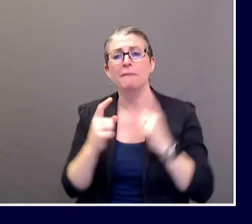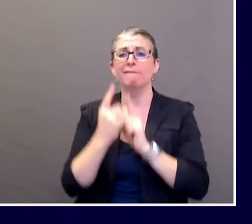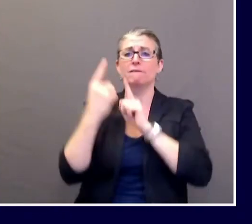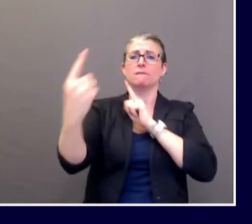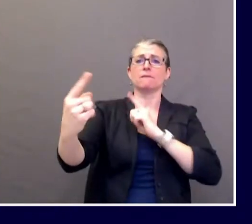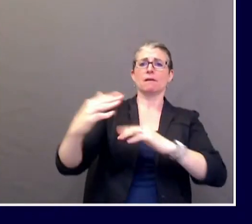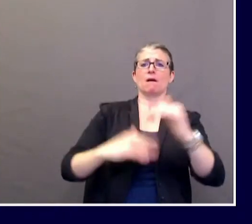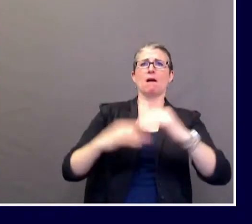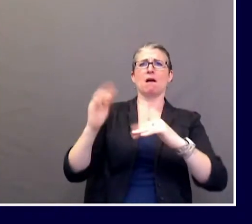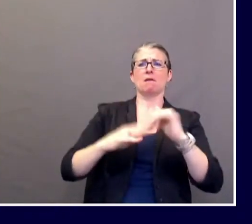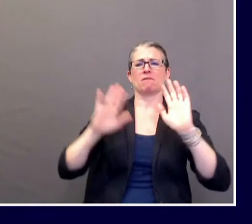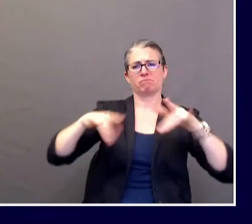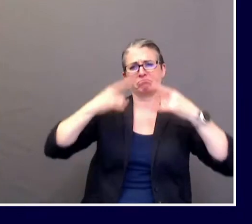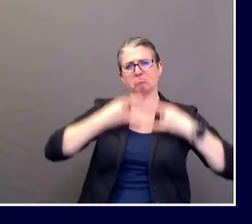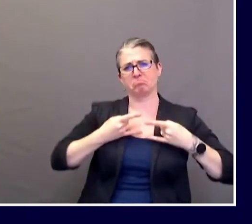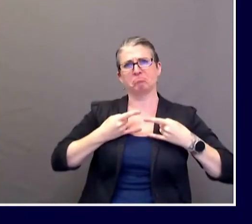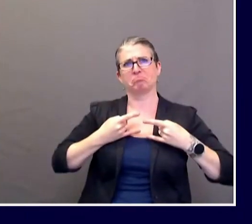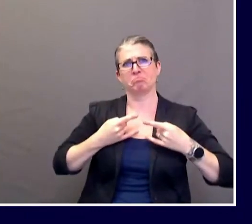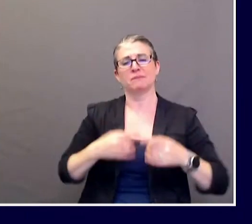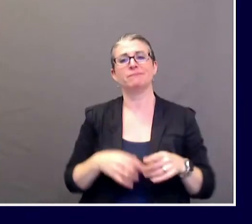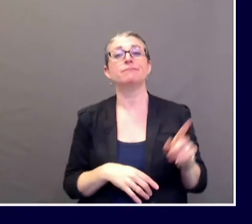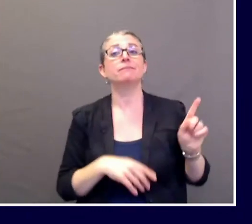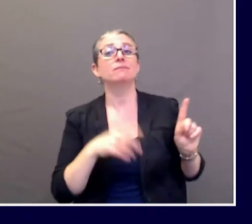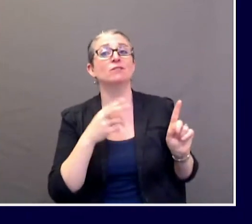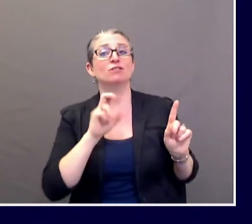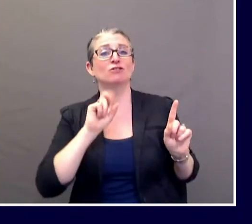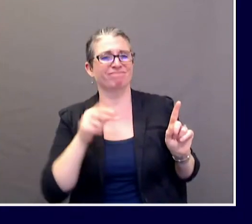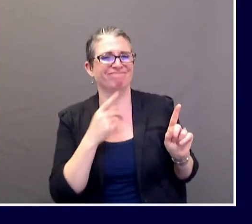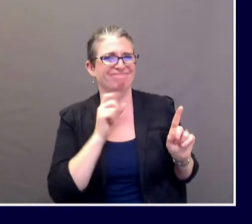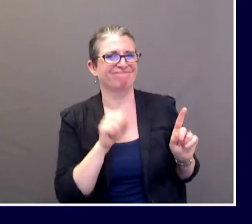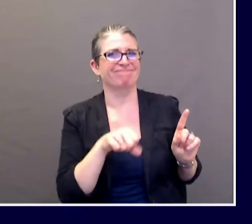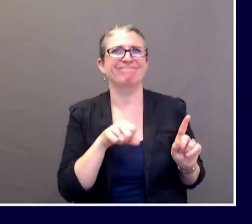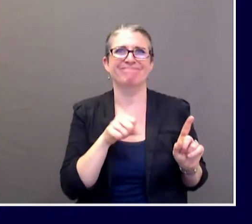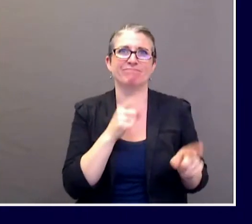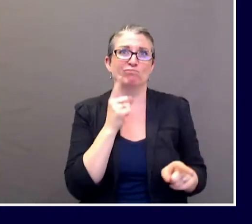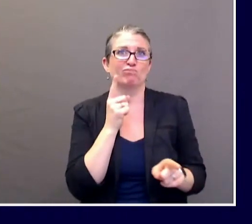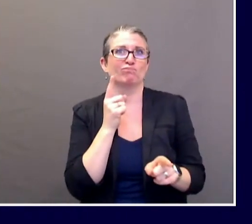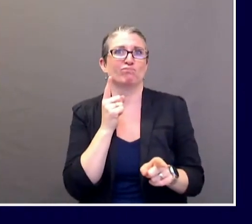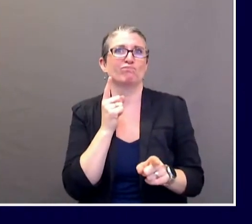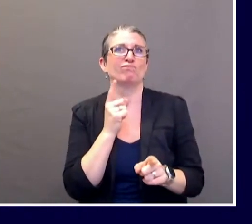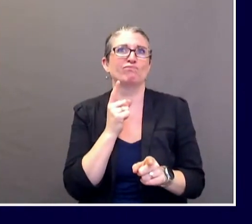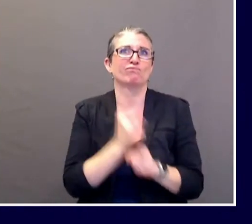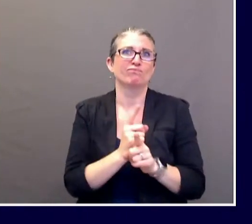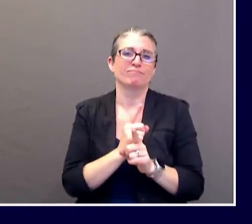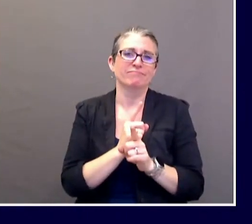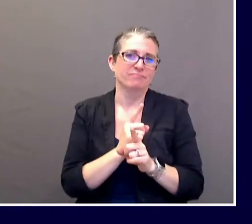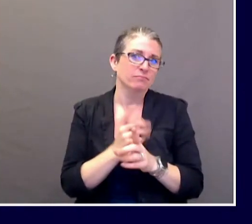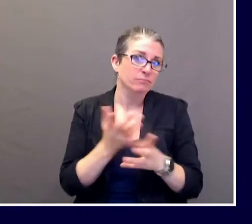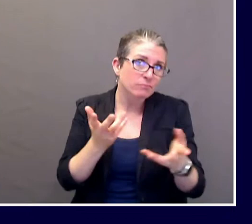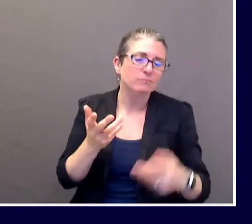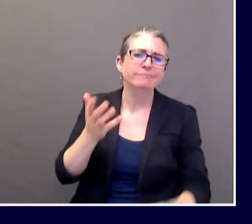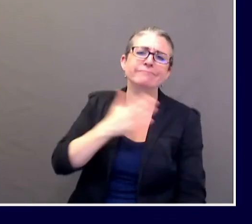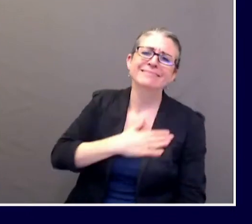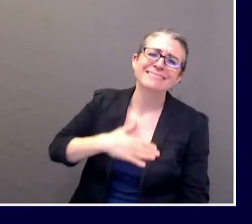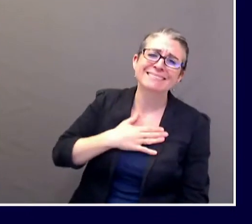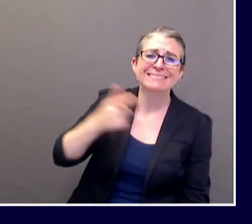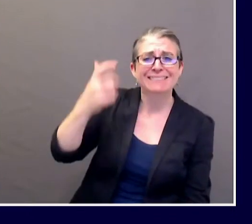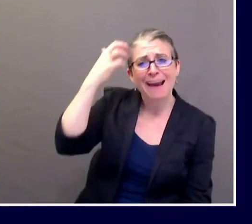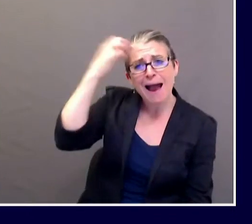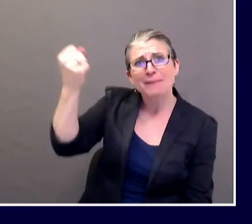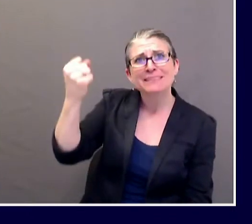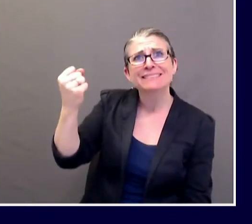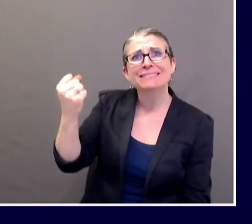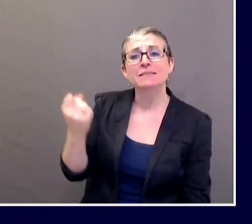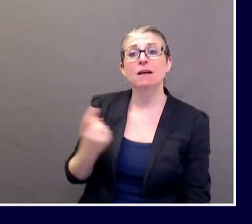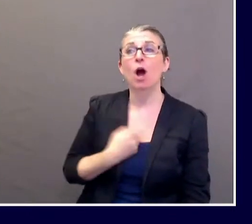people have been sensible throughout the pandemic. That doesn't change today. If you're walking down the street and there's no one around you, there's no reason to